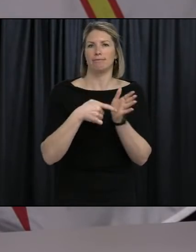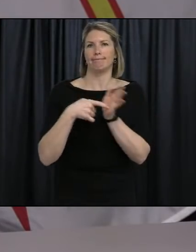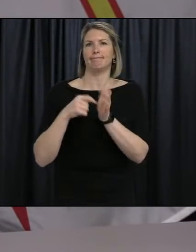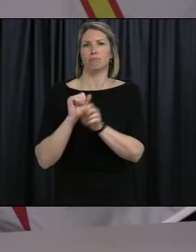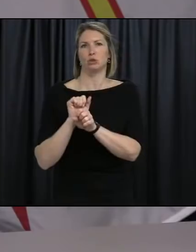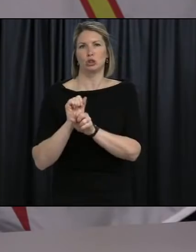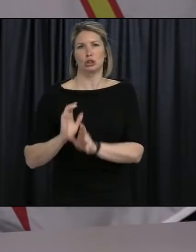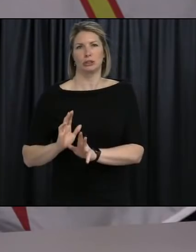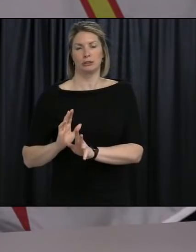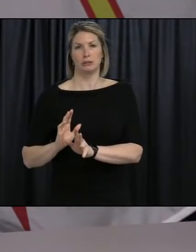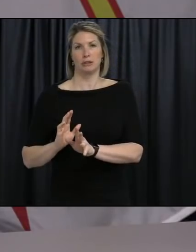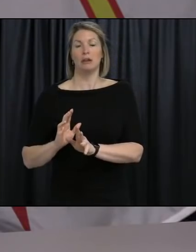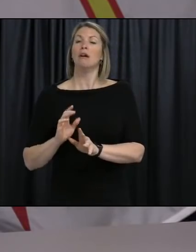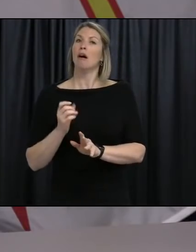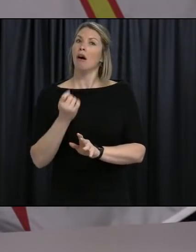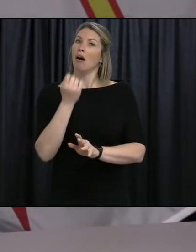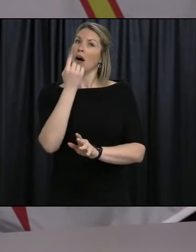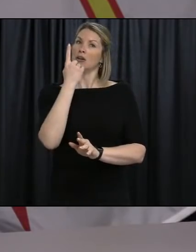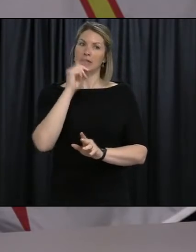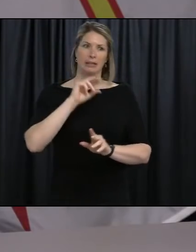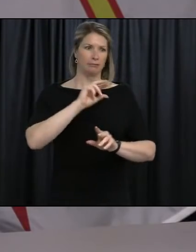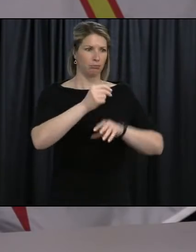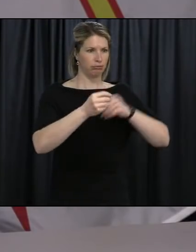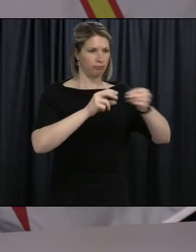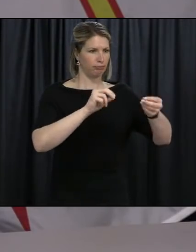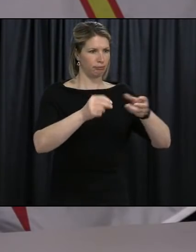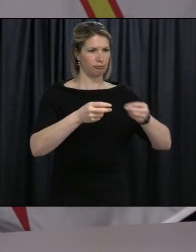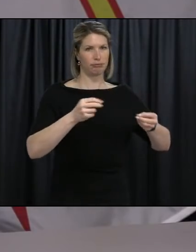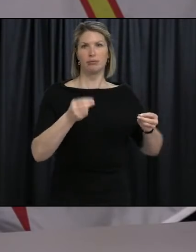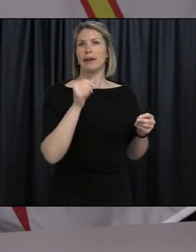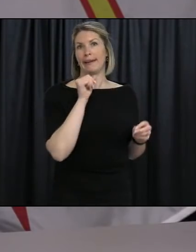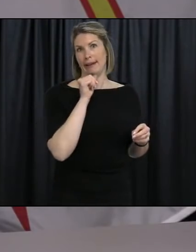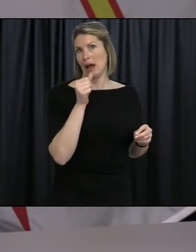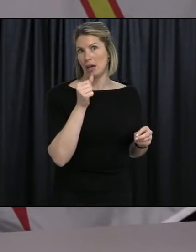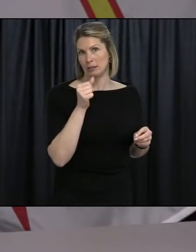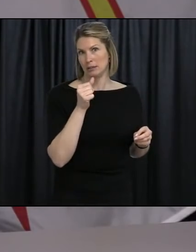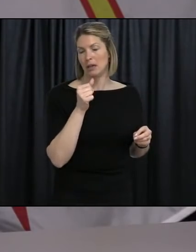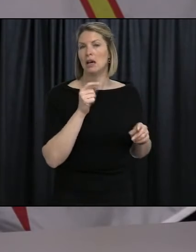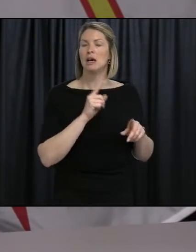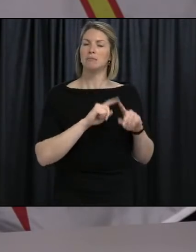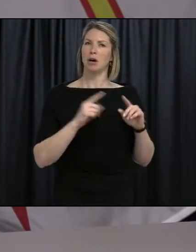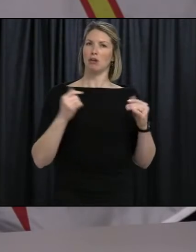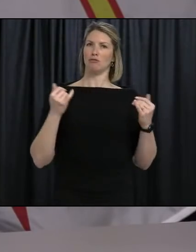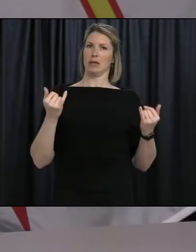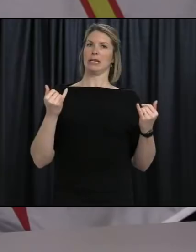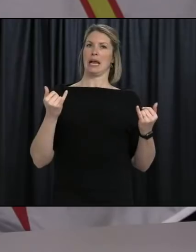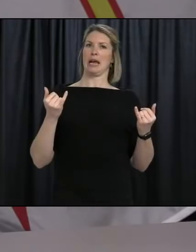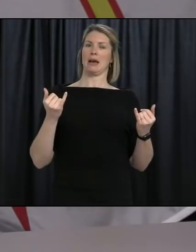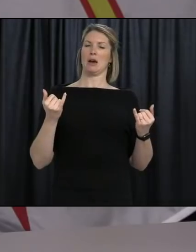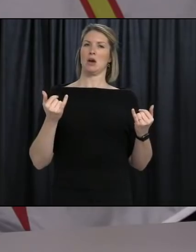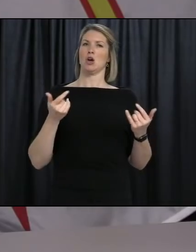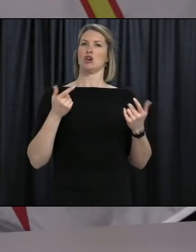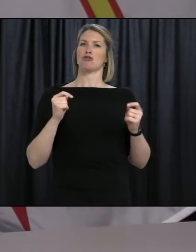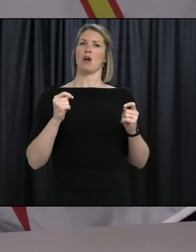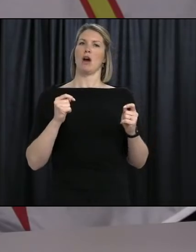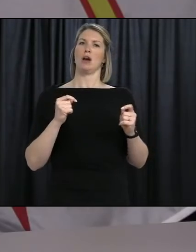haven't seen a lot of spread in those situations, which has been really good. We're trying to be proactive here to prevent that from happening. We know with the variants of